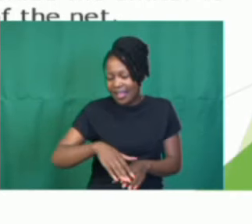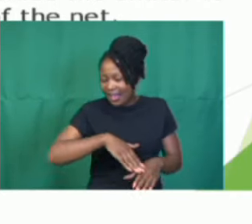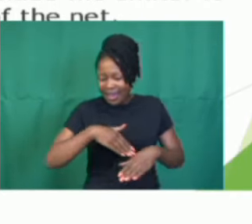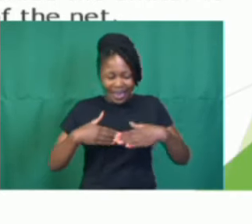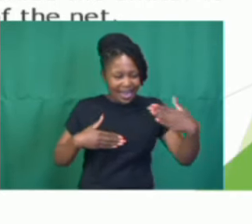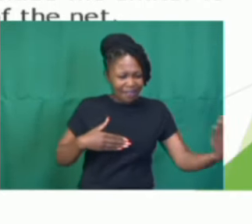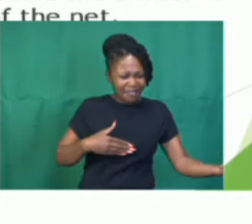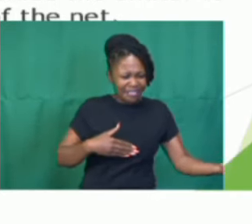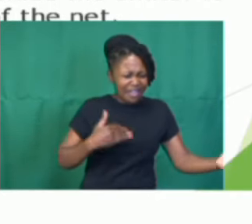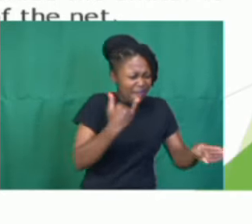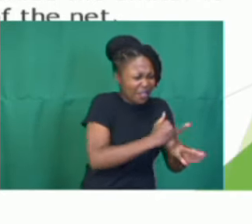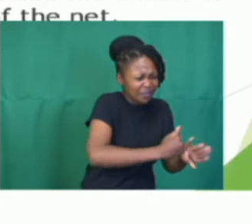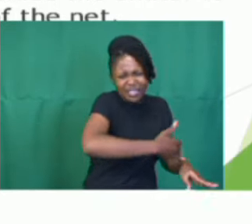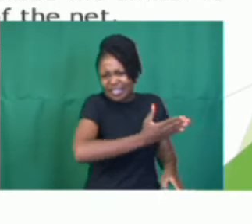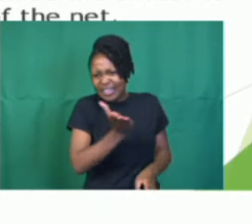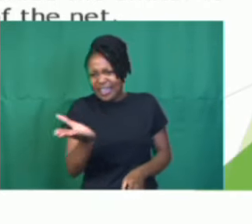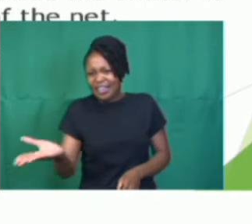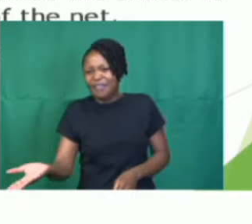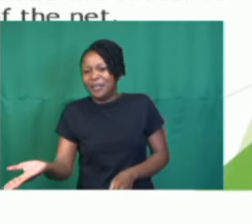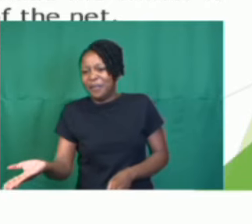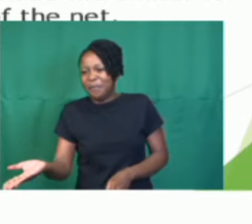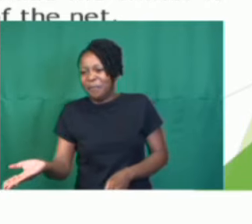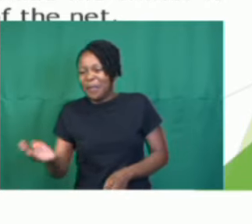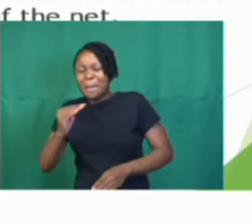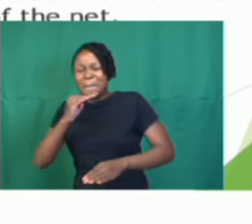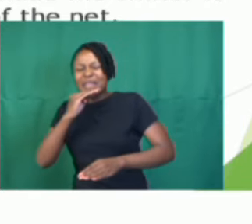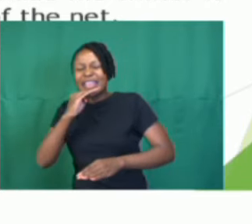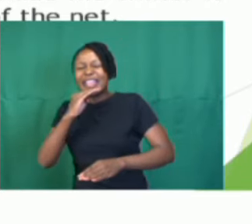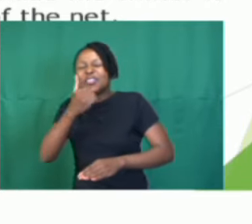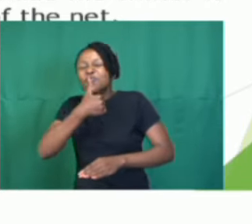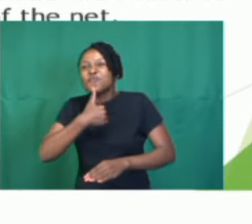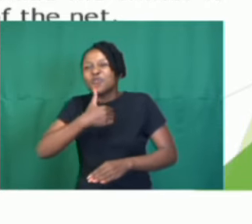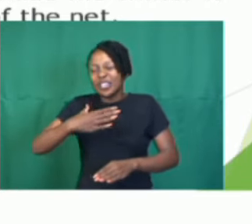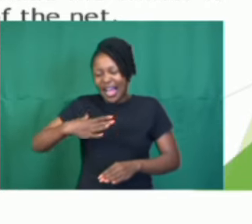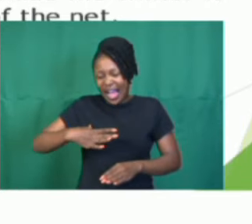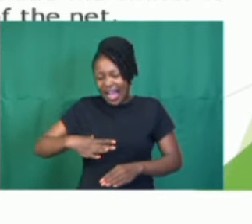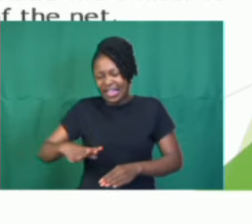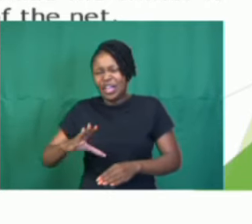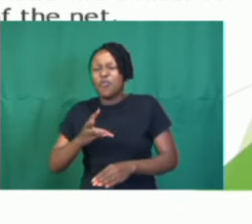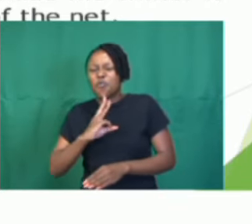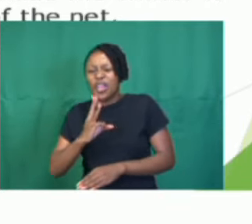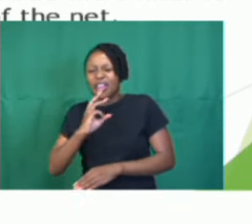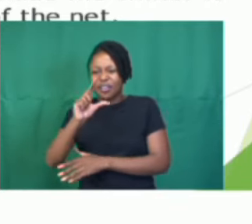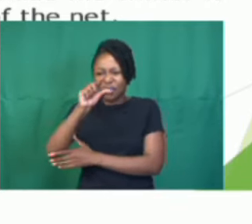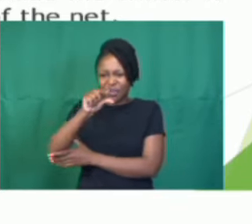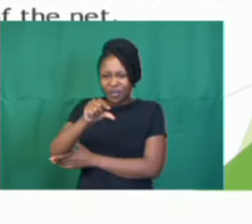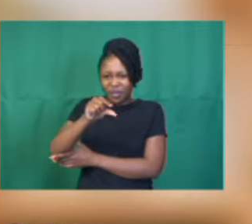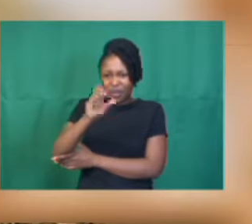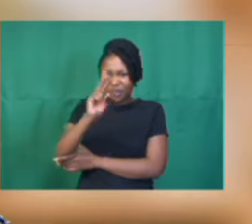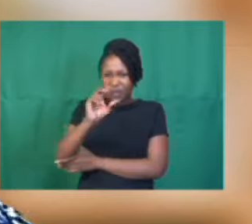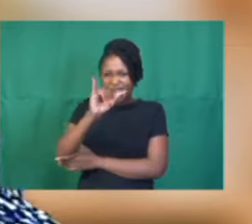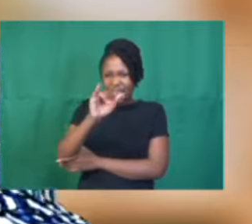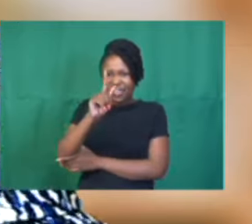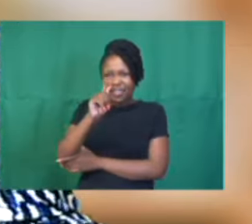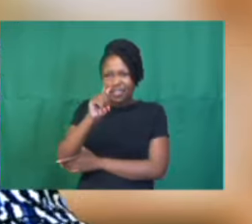the right. I like that adjective, that adverb there. Quickly cut. What is an adverb, by the